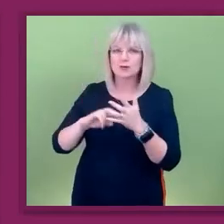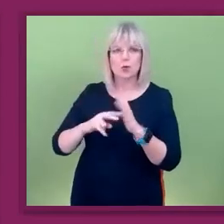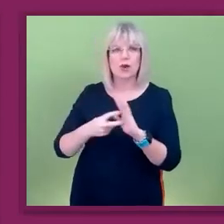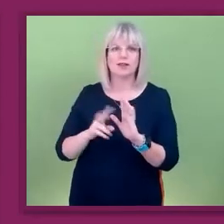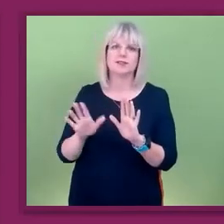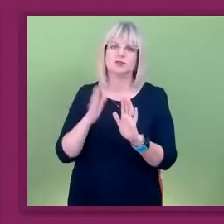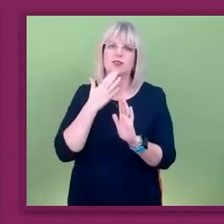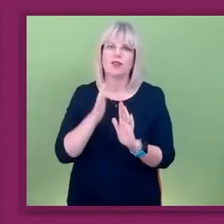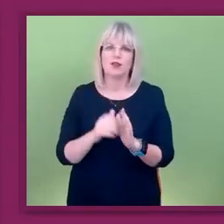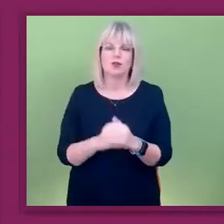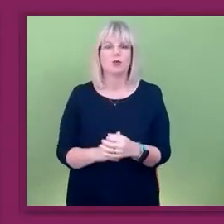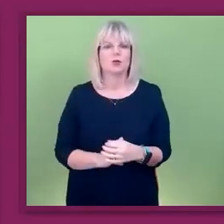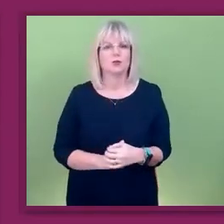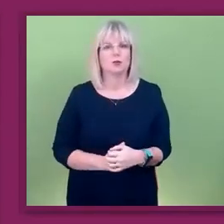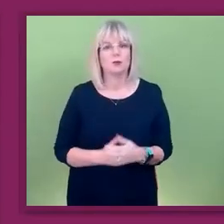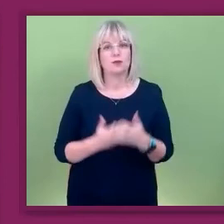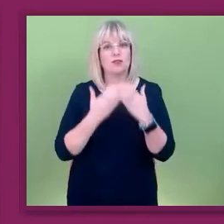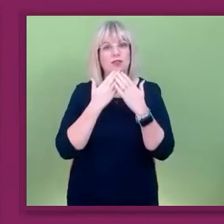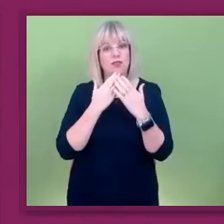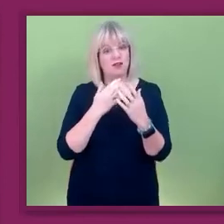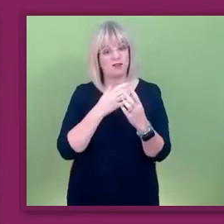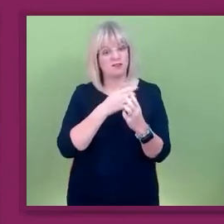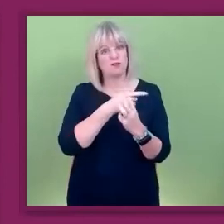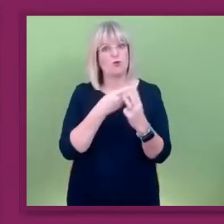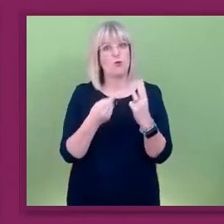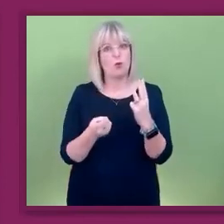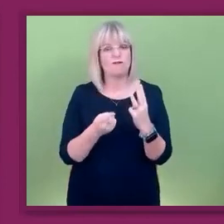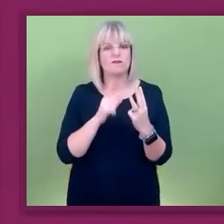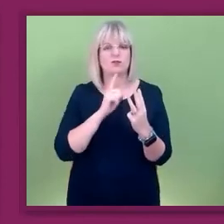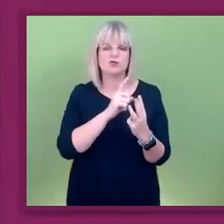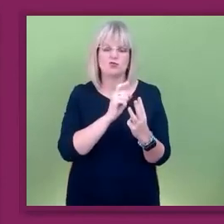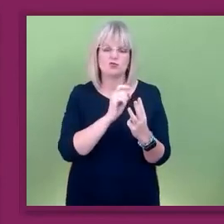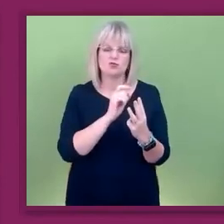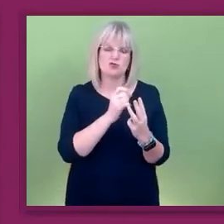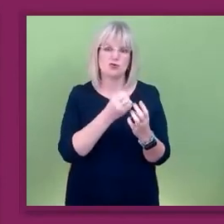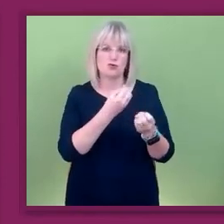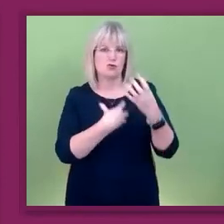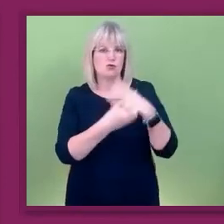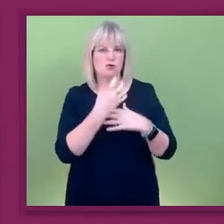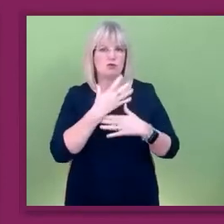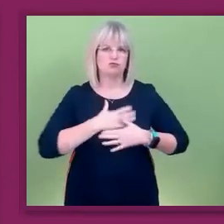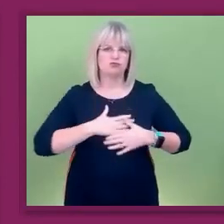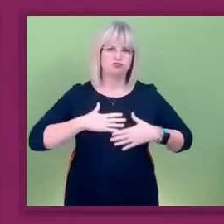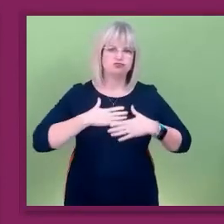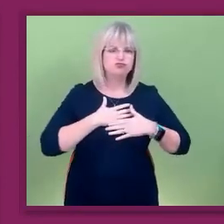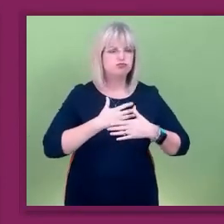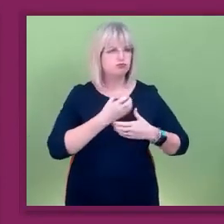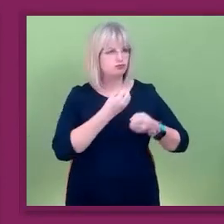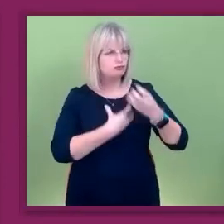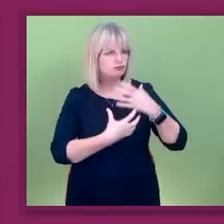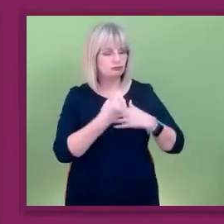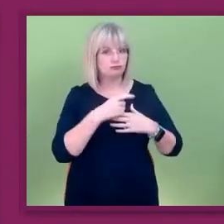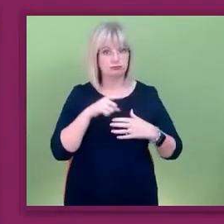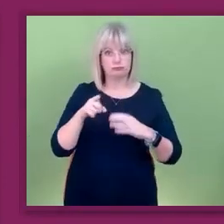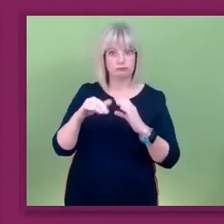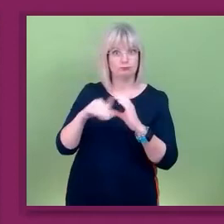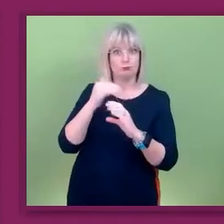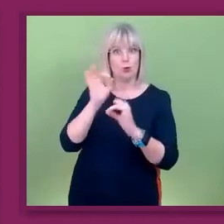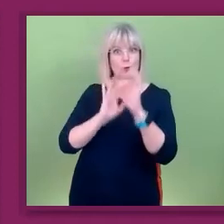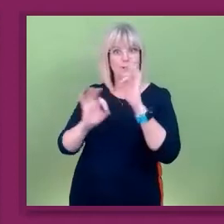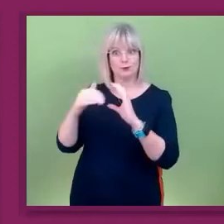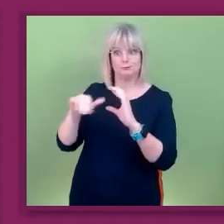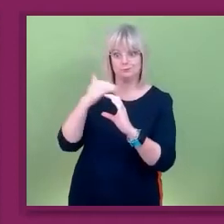for your initial really stirring comments, and you have been generating some questions that I'm going to start putting to you all